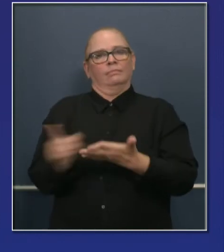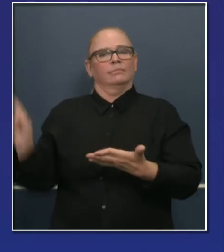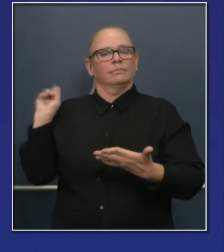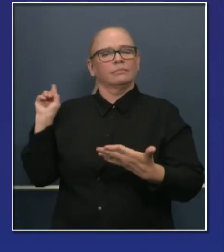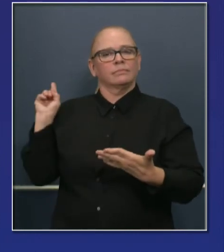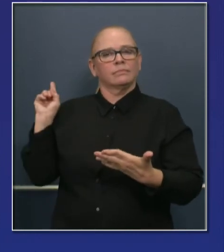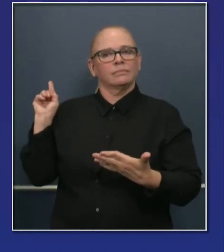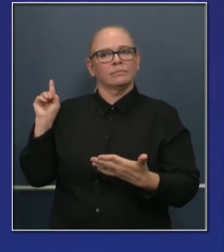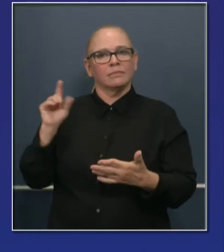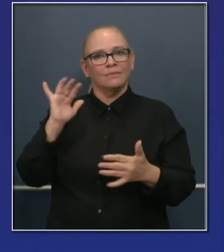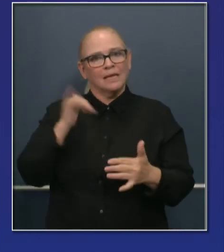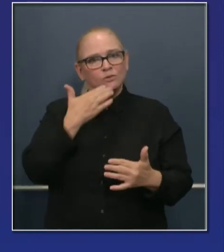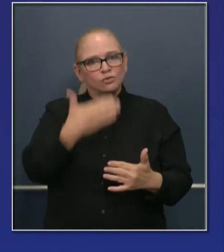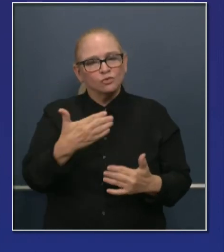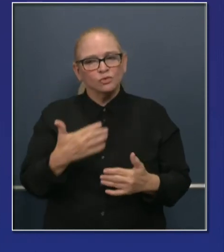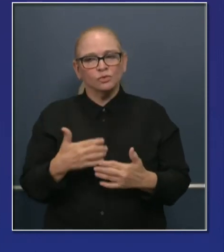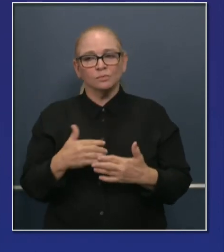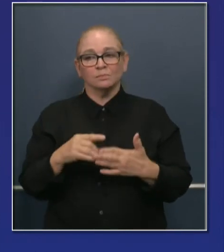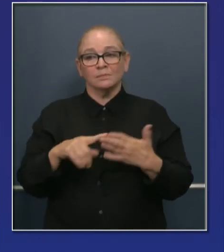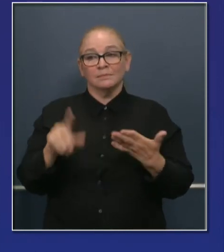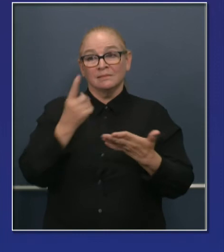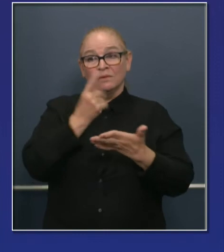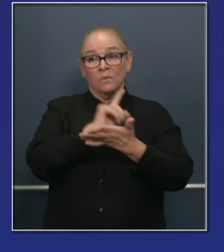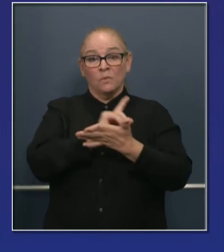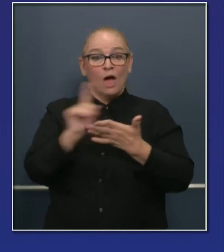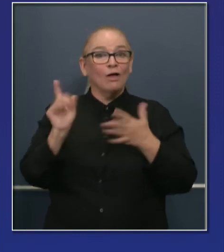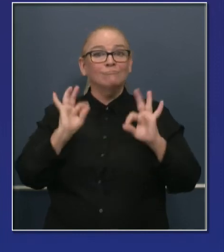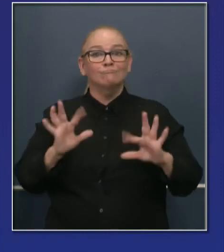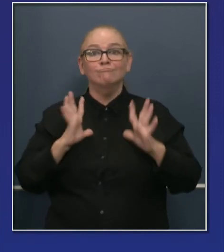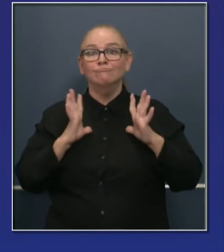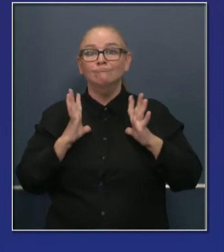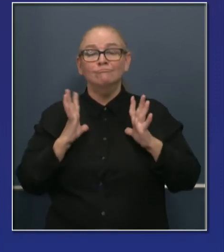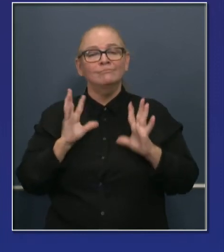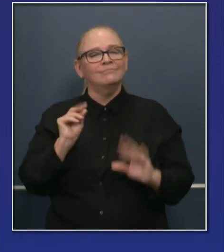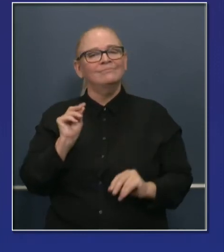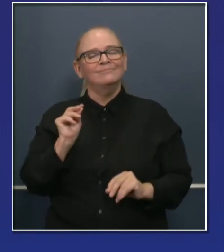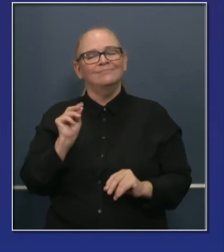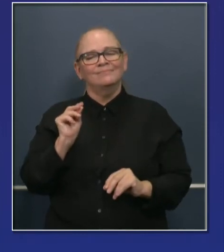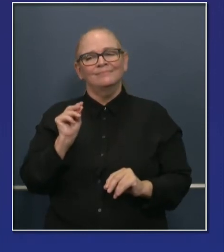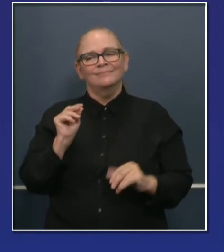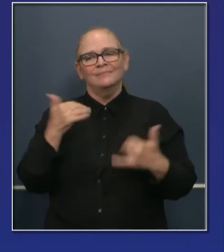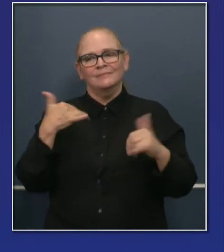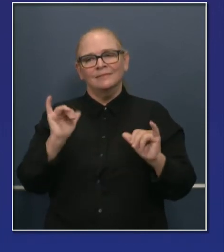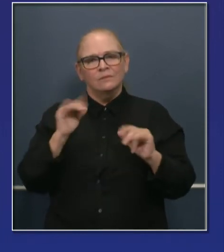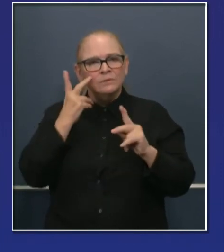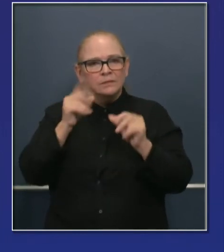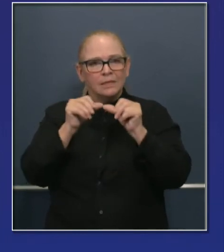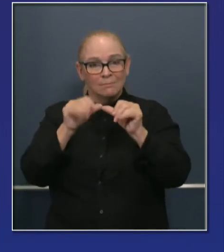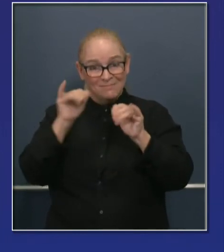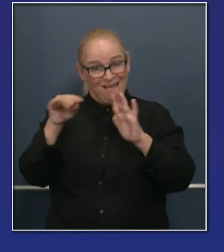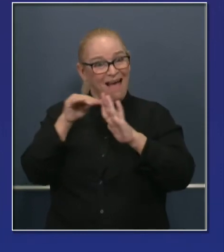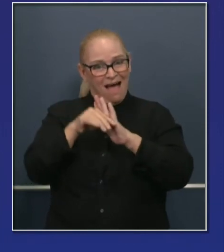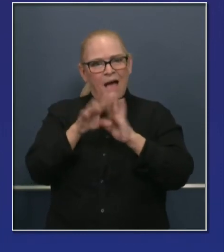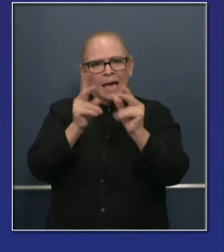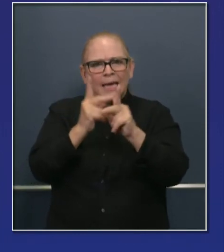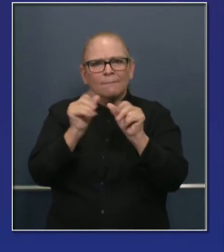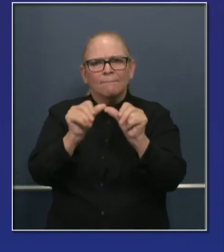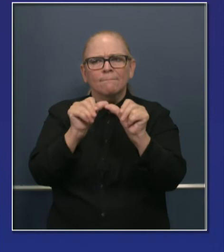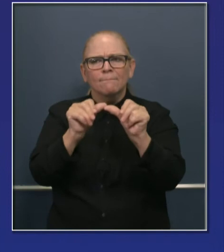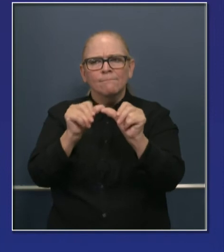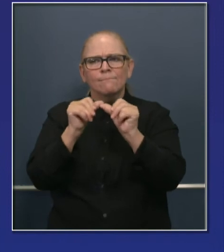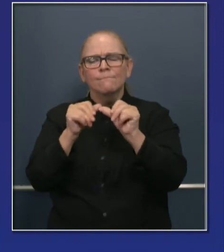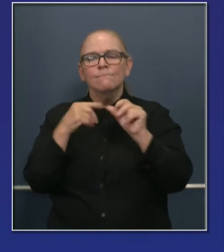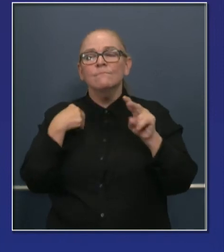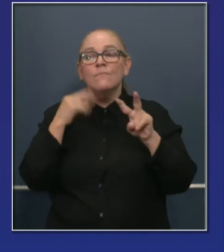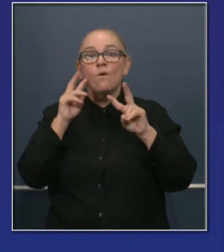1 week does not make a kind of trend that gives us confidence to generate headlines. We are looking forward to that, and we'll